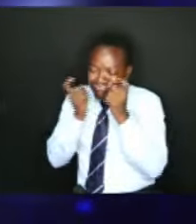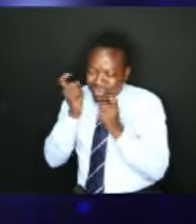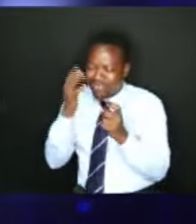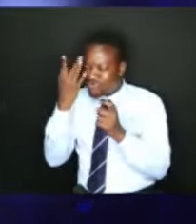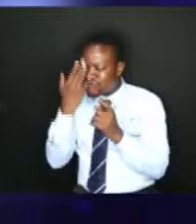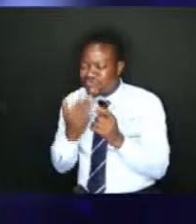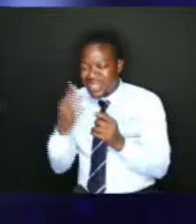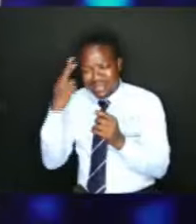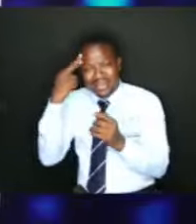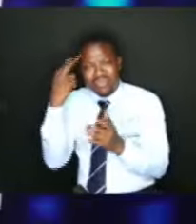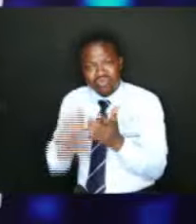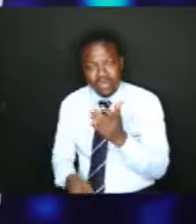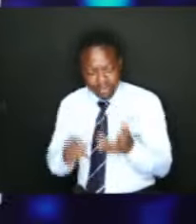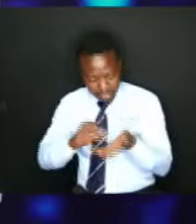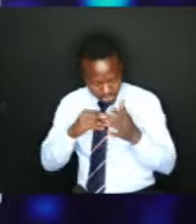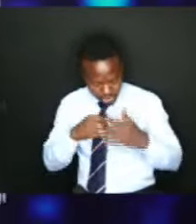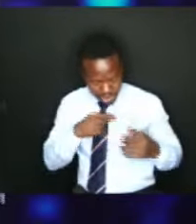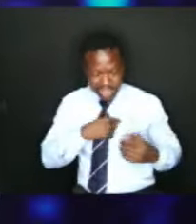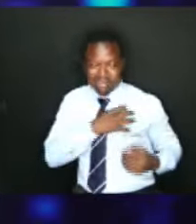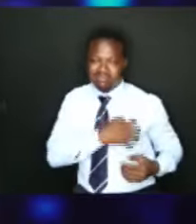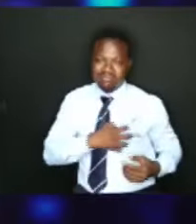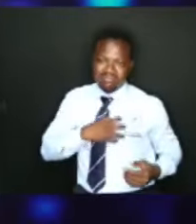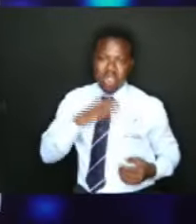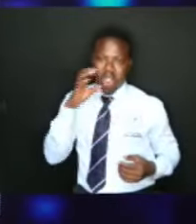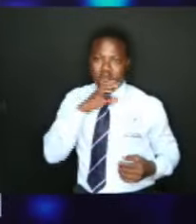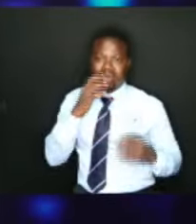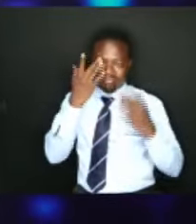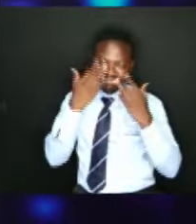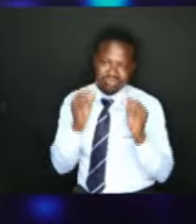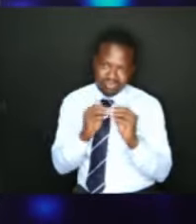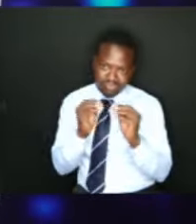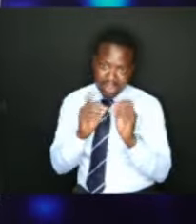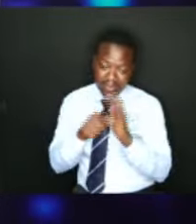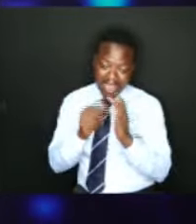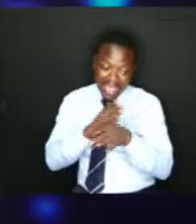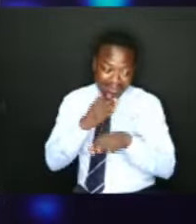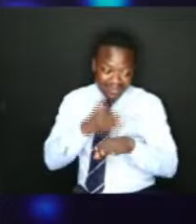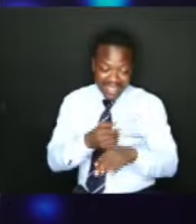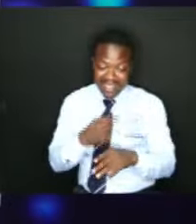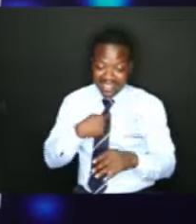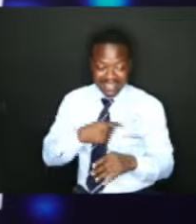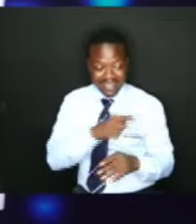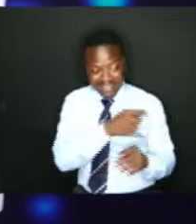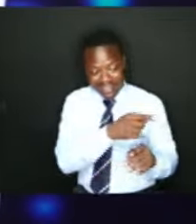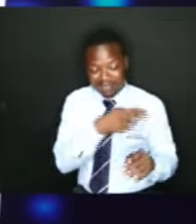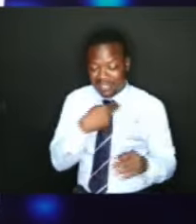wafuna inya wenimu adom. Na obanu simu koko didi na